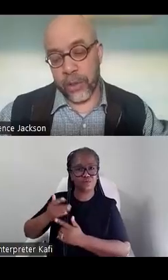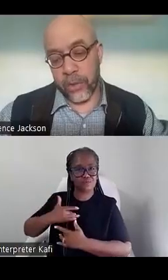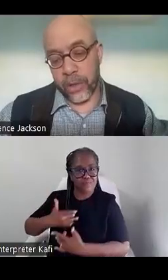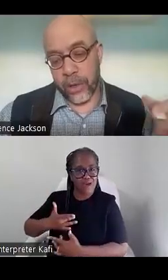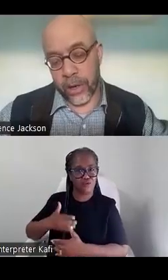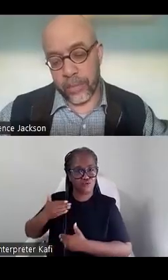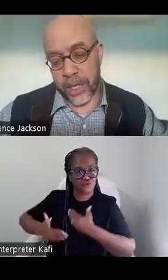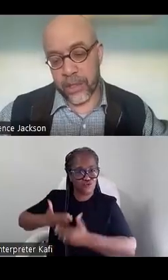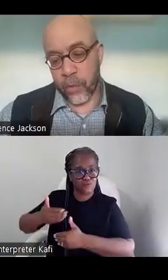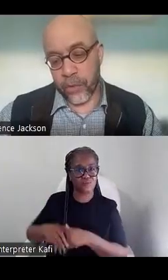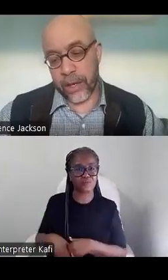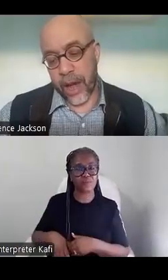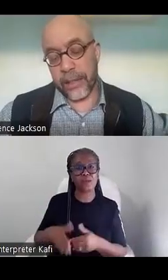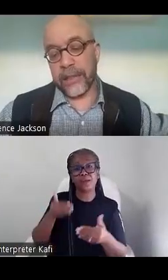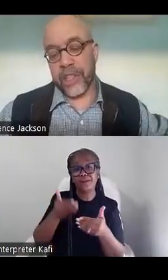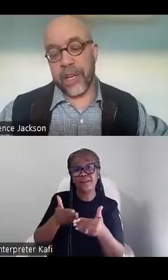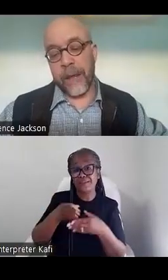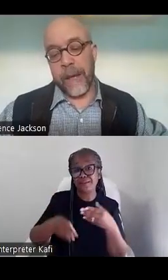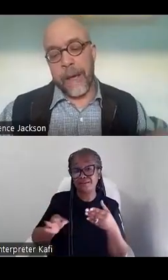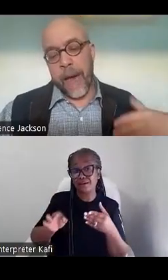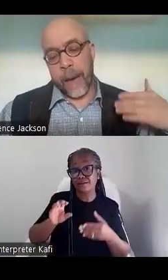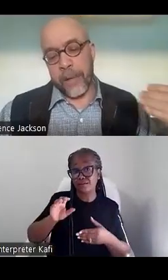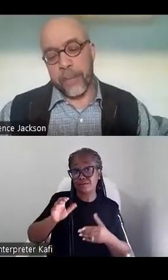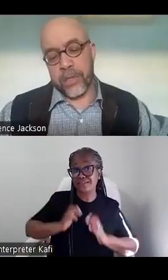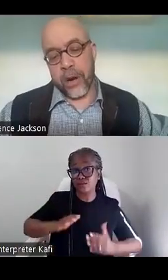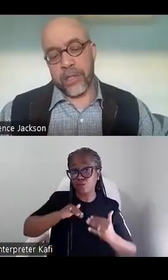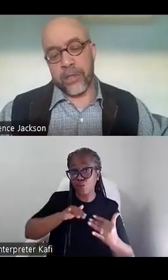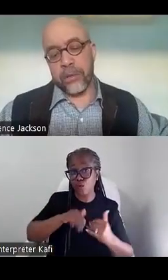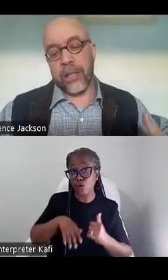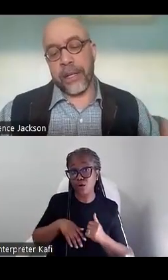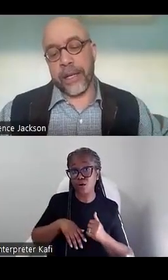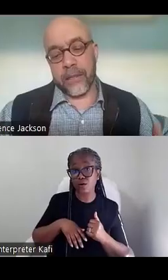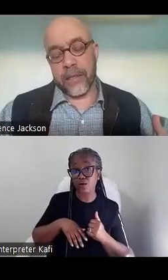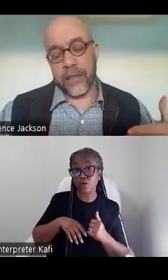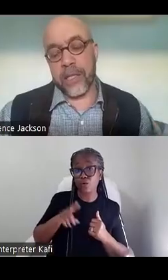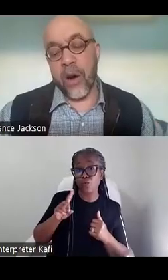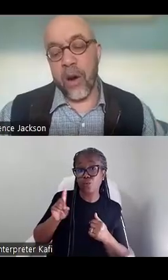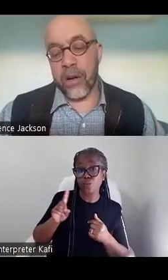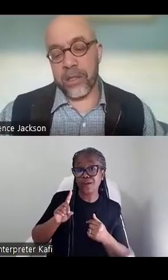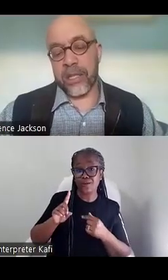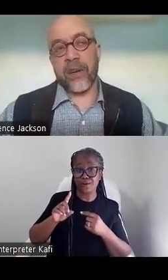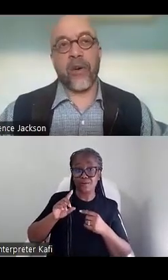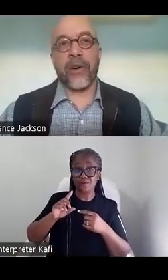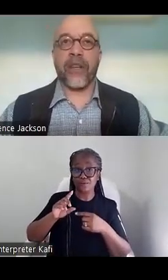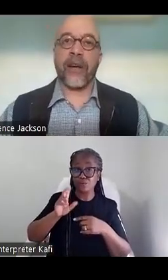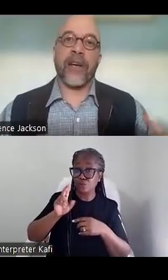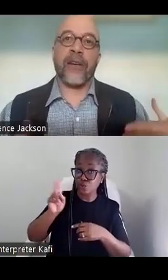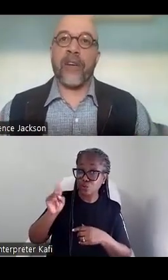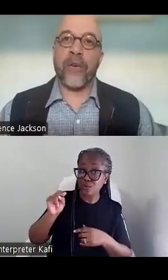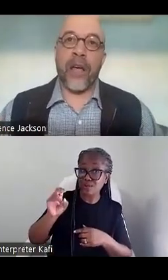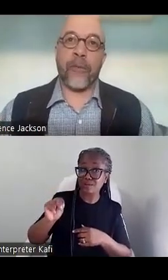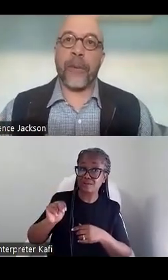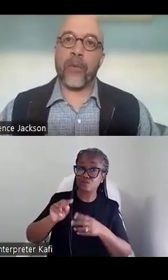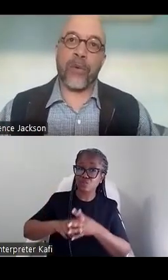when the Union takes over that island chain, people started to collect the songs that they heard there. And,